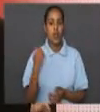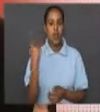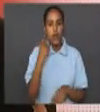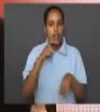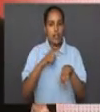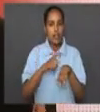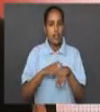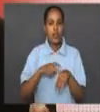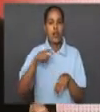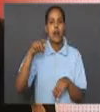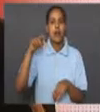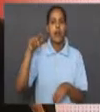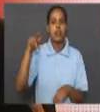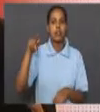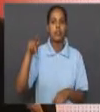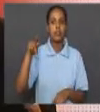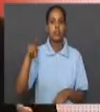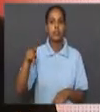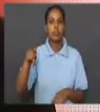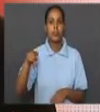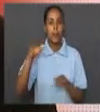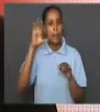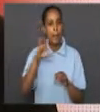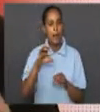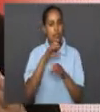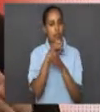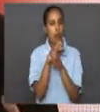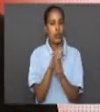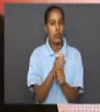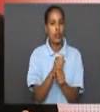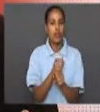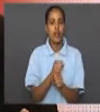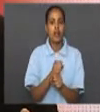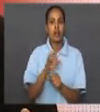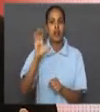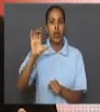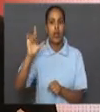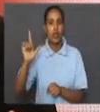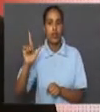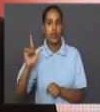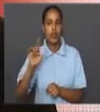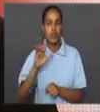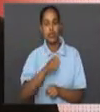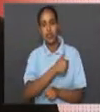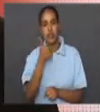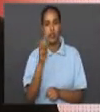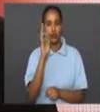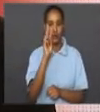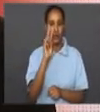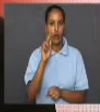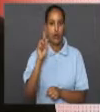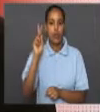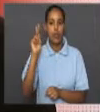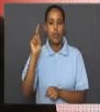Obviously, a polyvinyl chloride must contain chlorine, and the other two